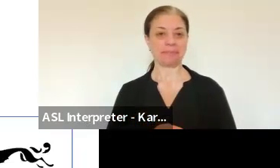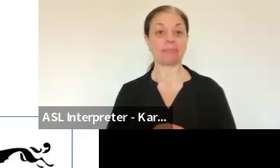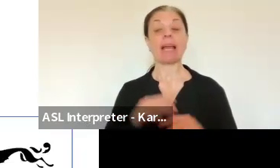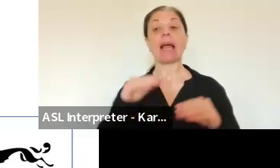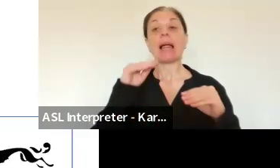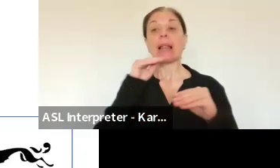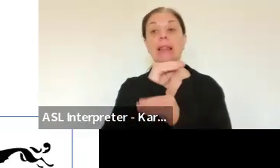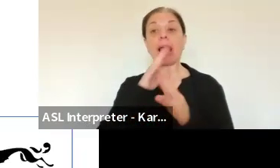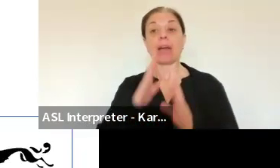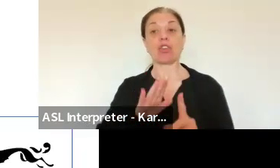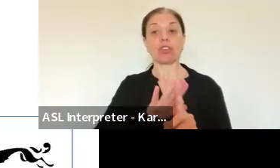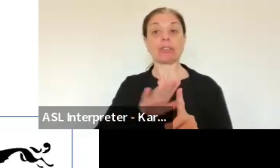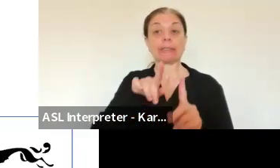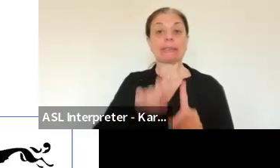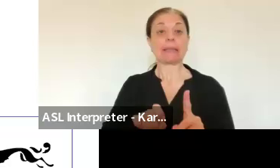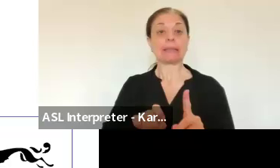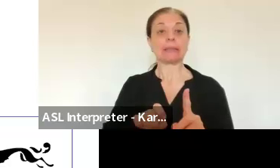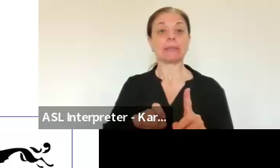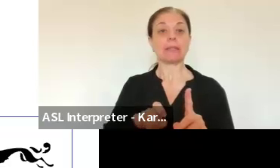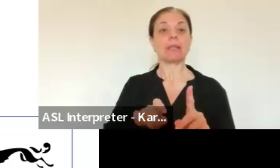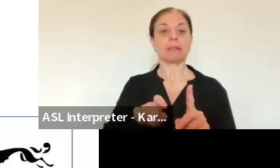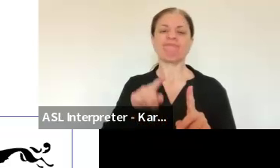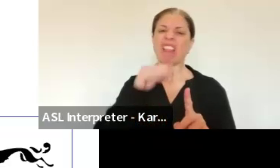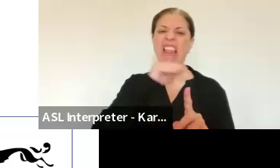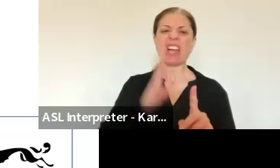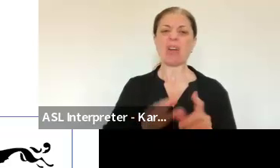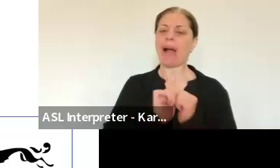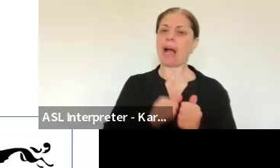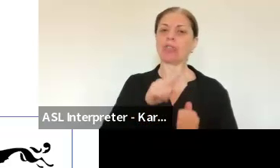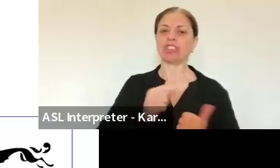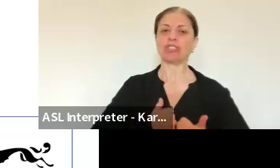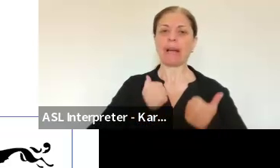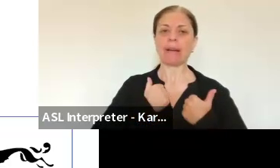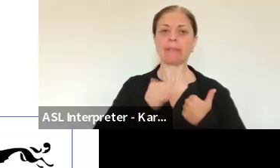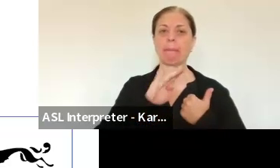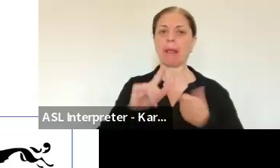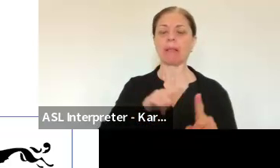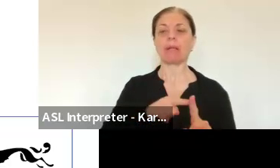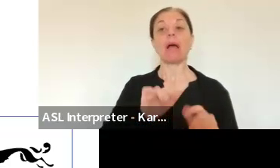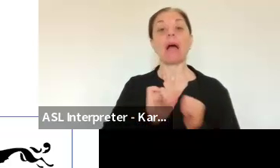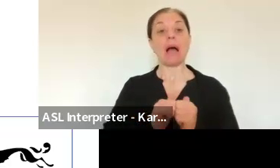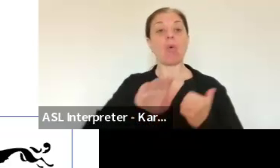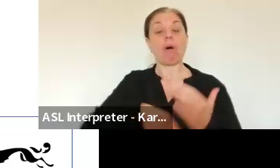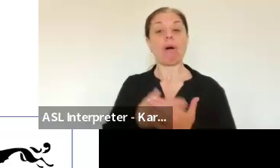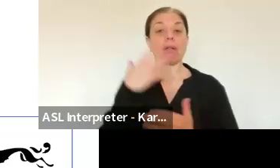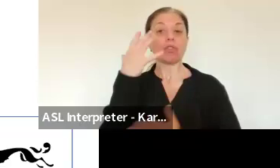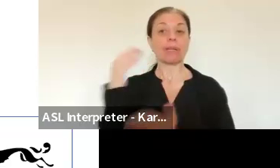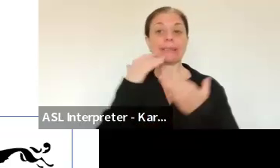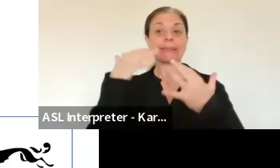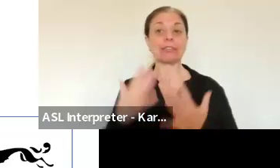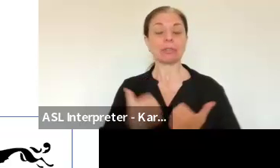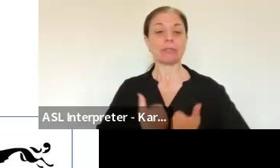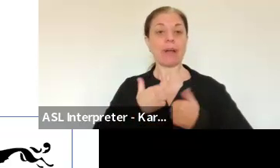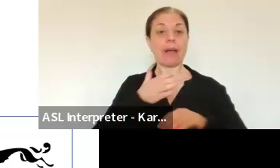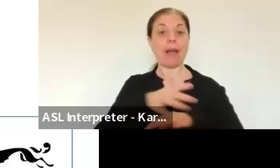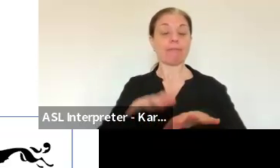Liar's Test. Belle Silverleaf is a liar. It's how she survived. It's how all tree singers have survived after they were invaded by